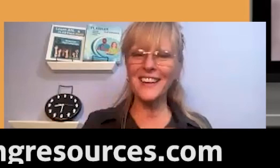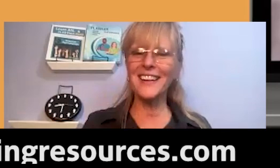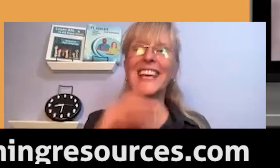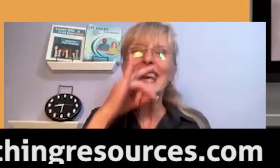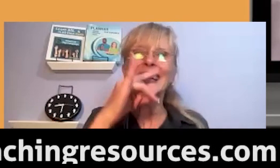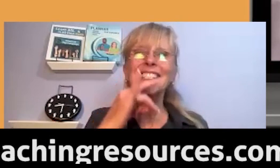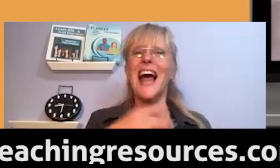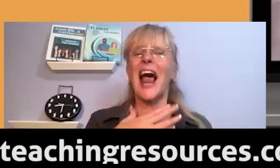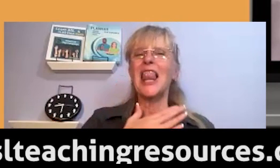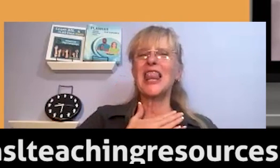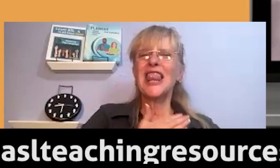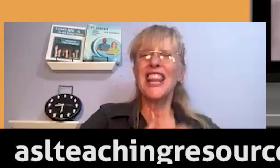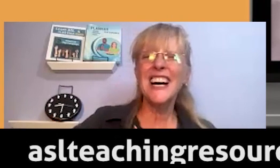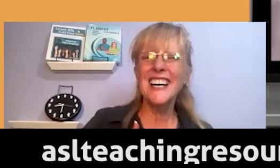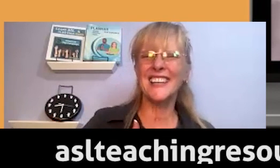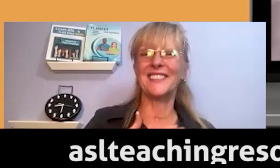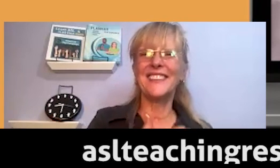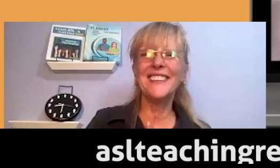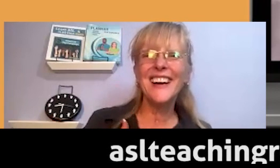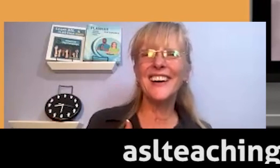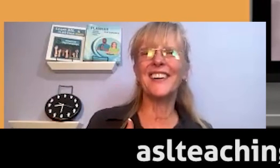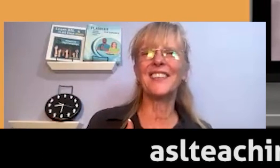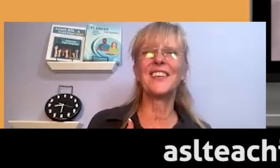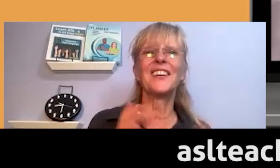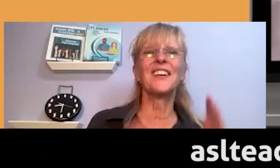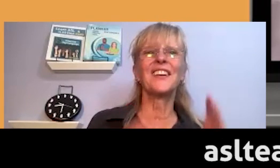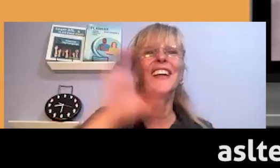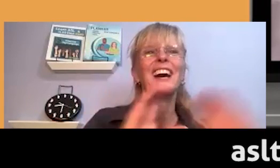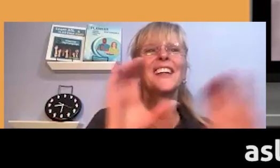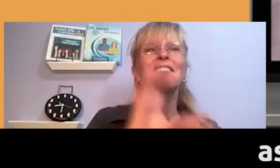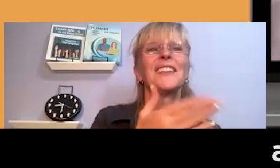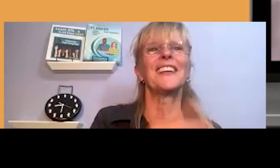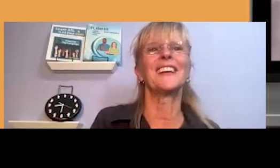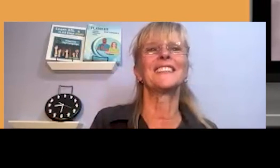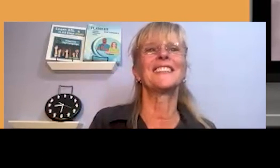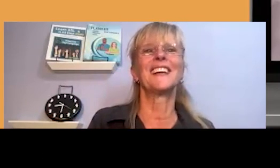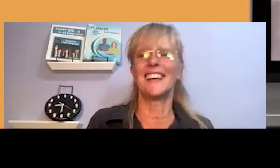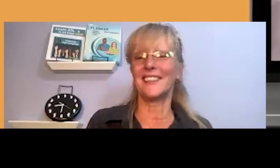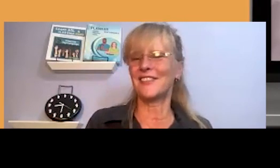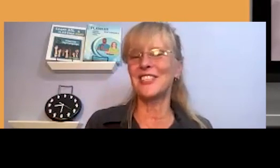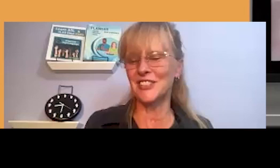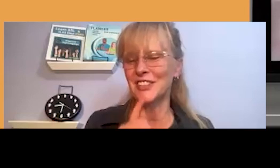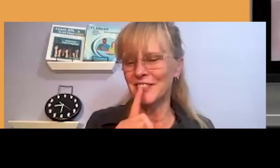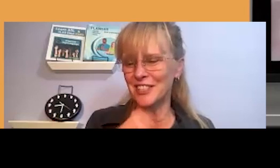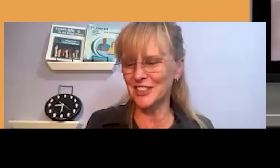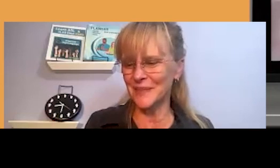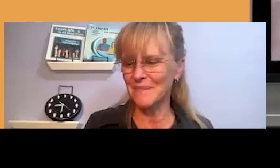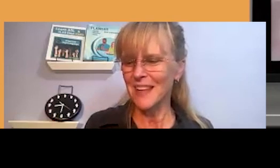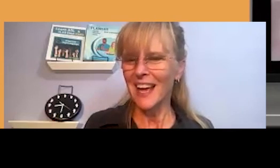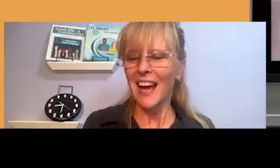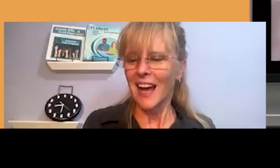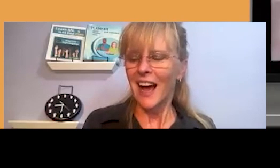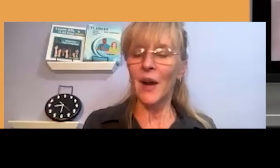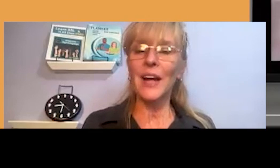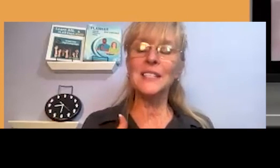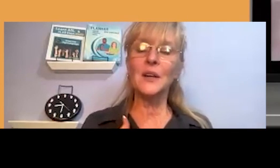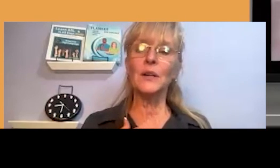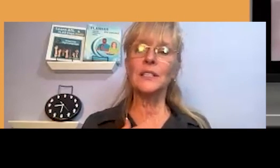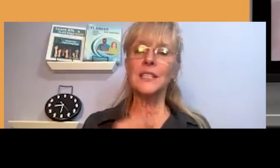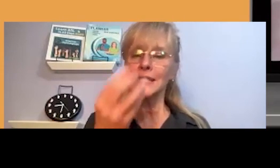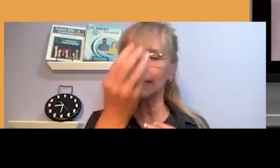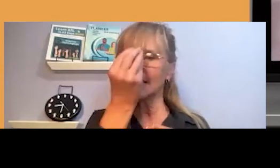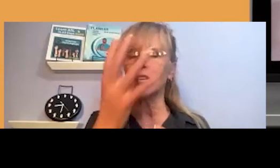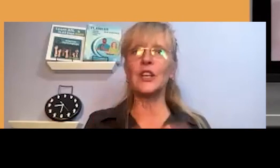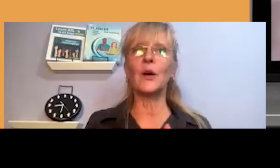Isn't that fun? Kids love going around hunting for things, for sure, for sure. Okay,